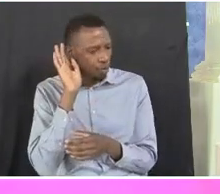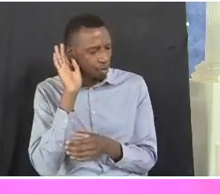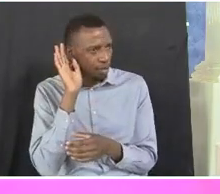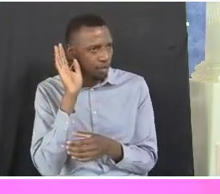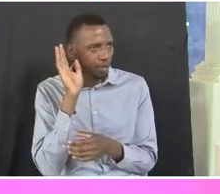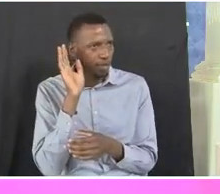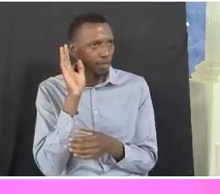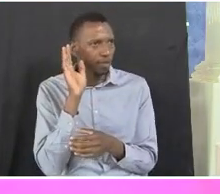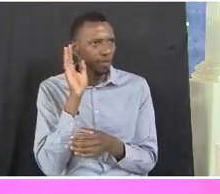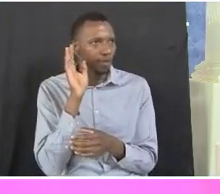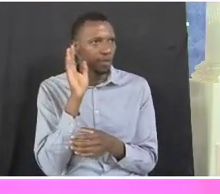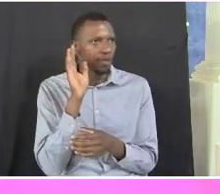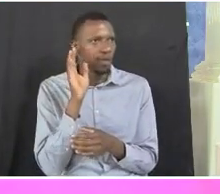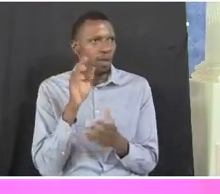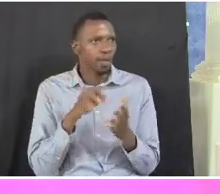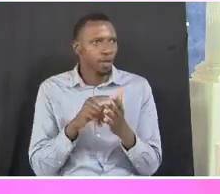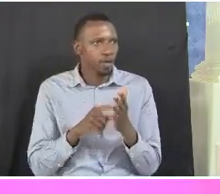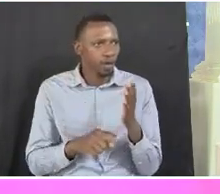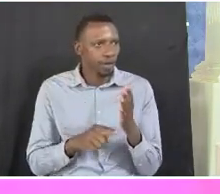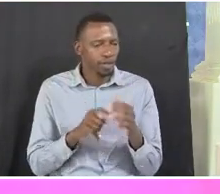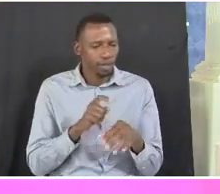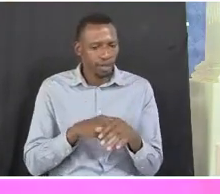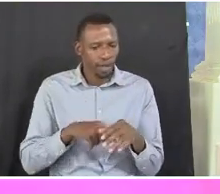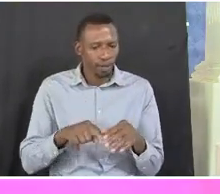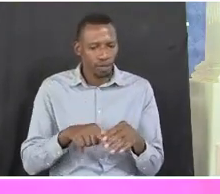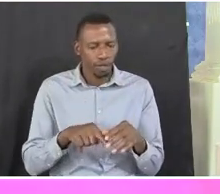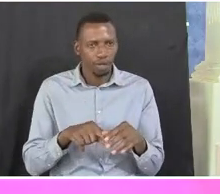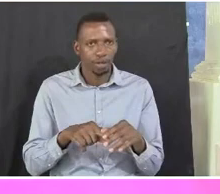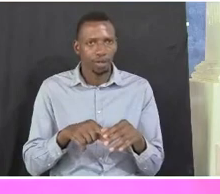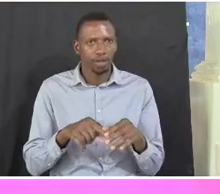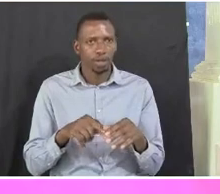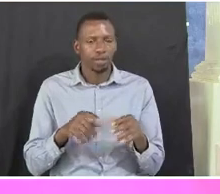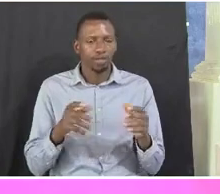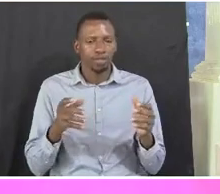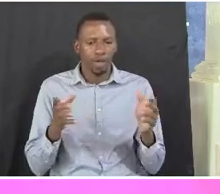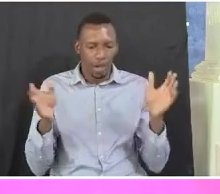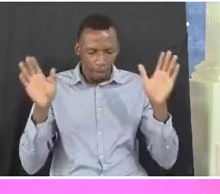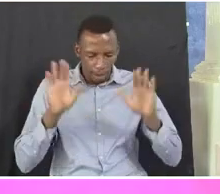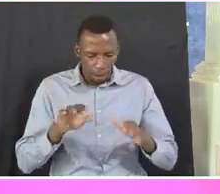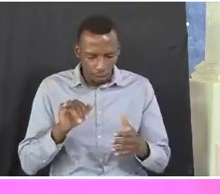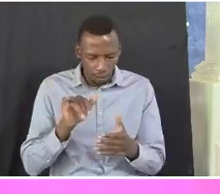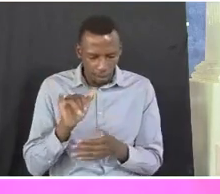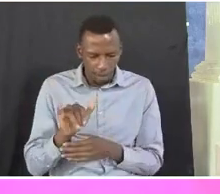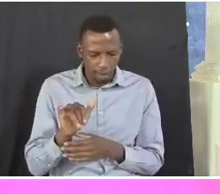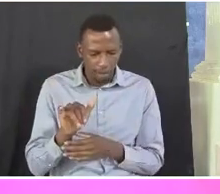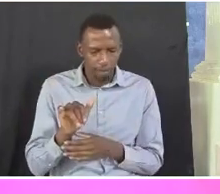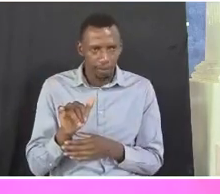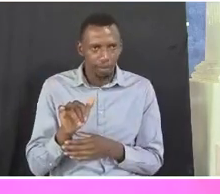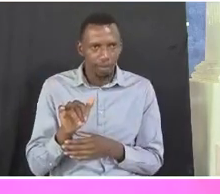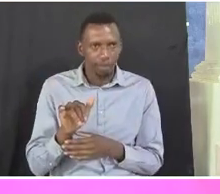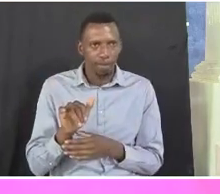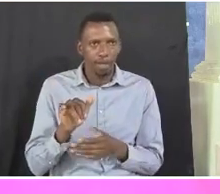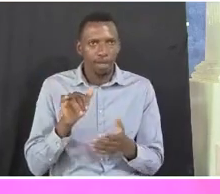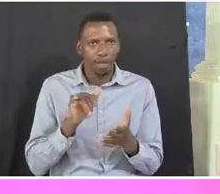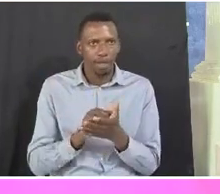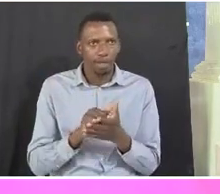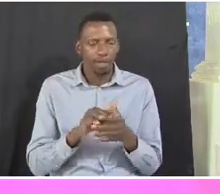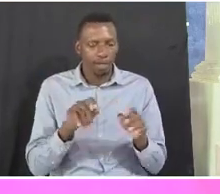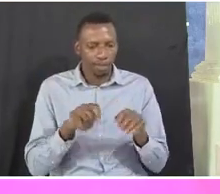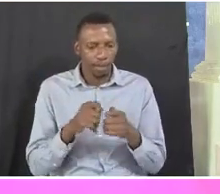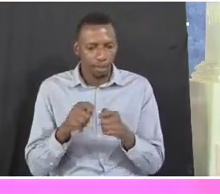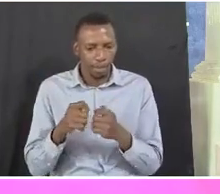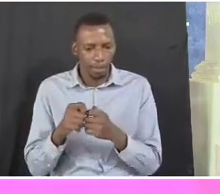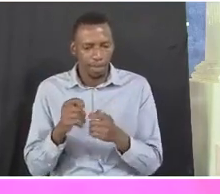version, meaning as we bow to version, she says, obedience to version is pervading